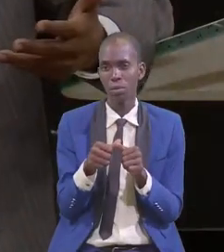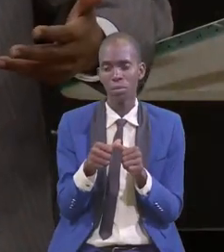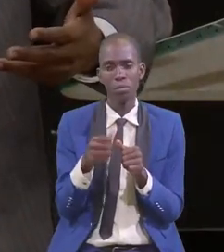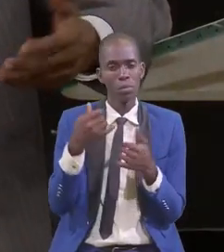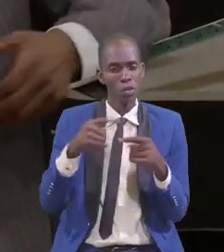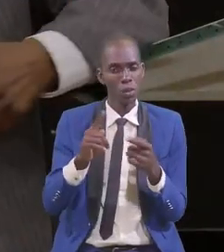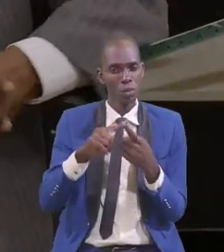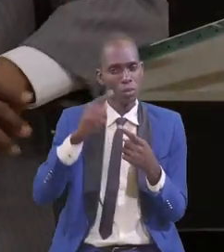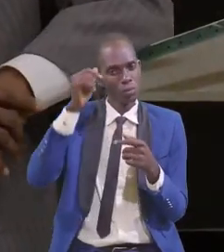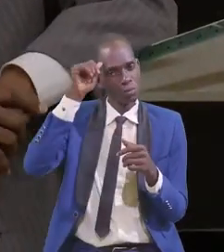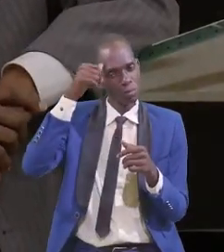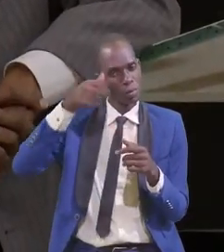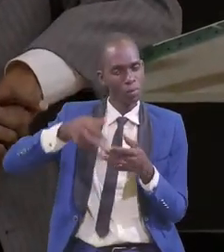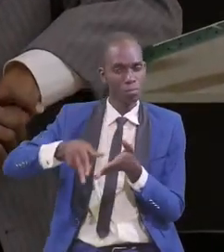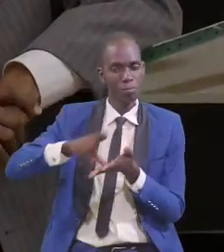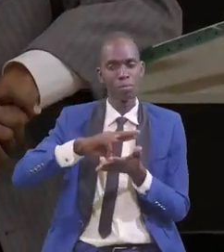recollect,